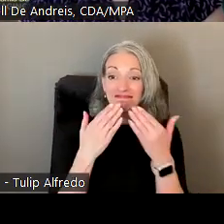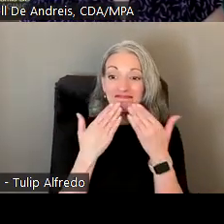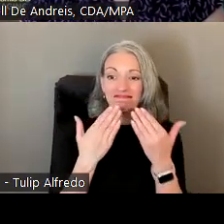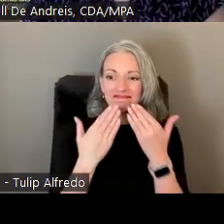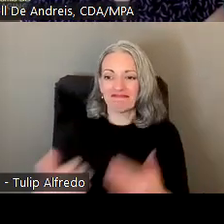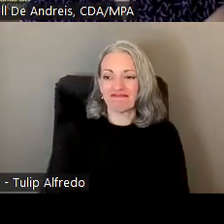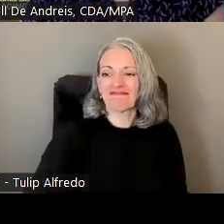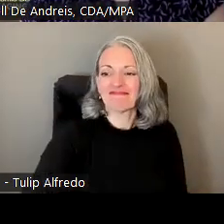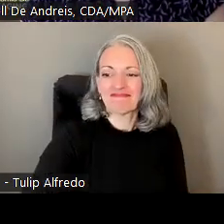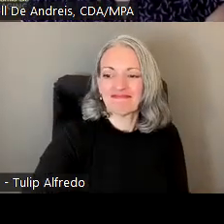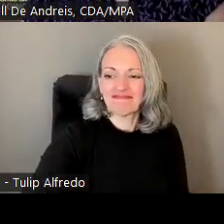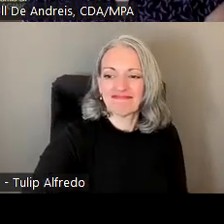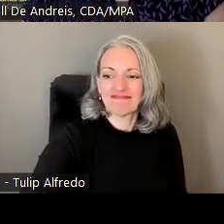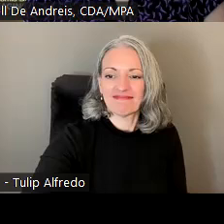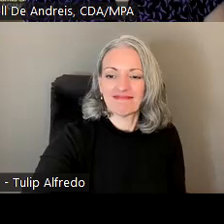Okay.